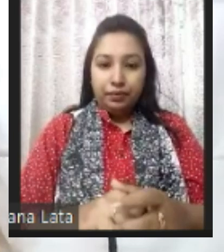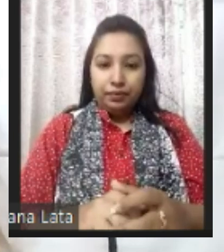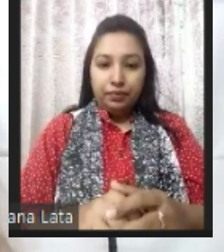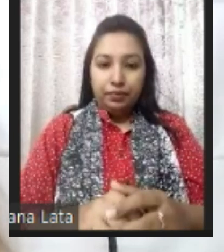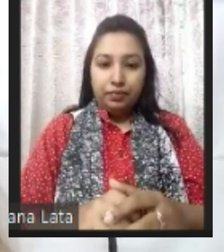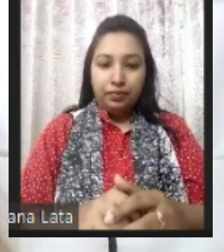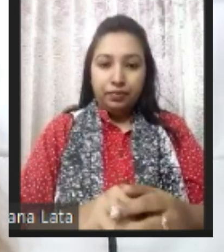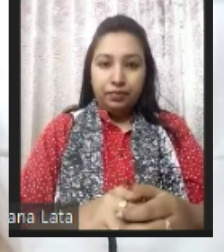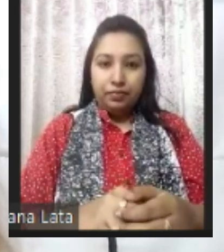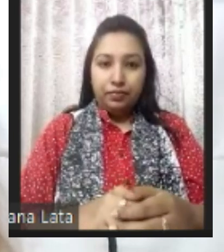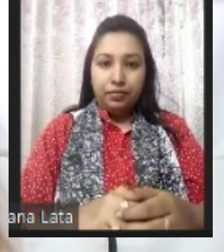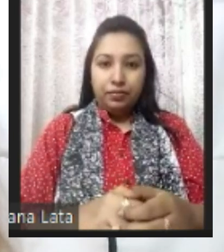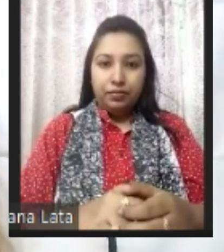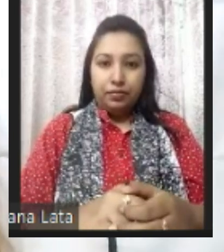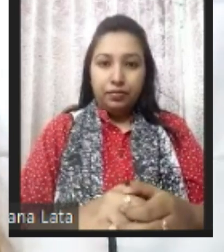screen sharing.